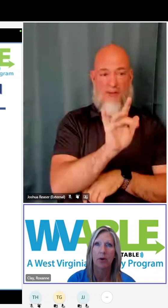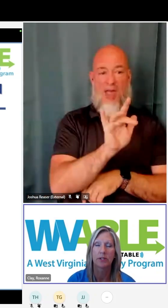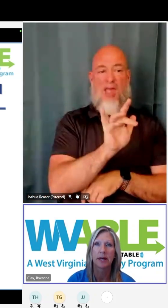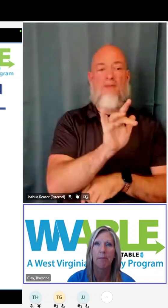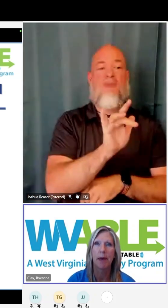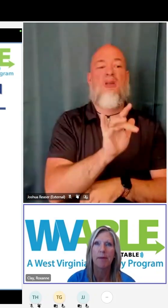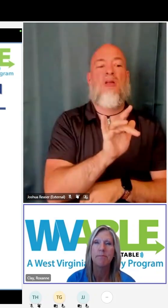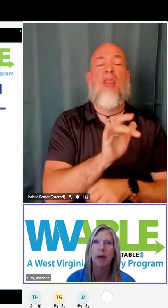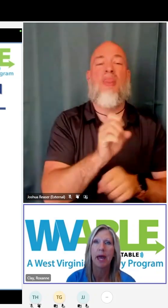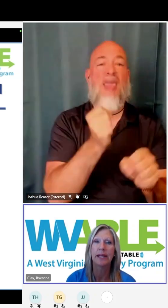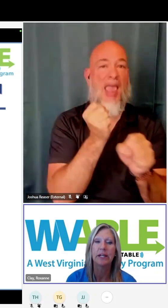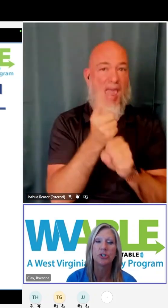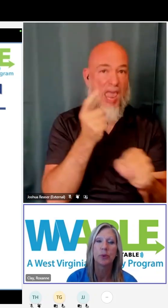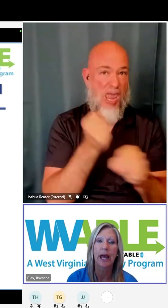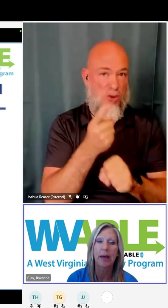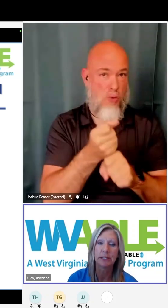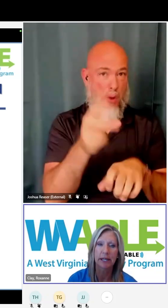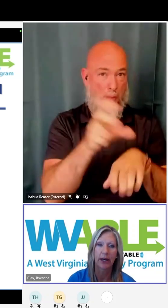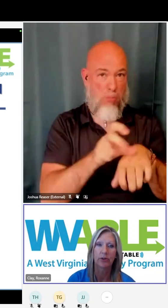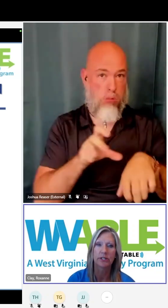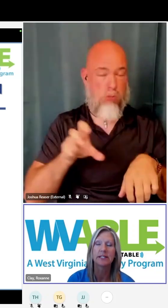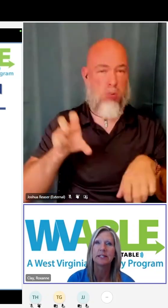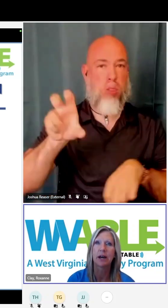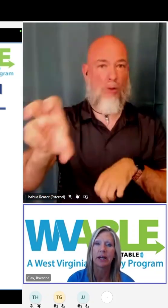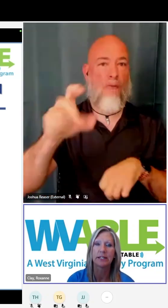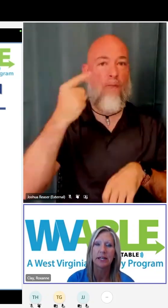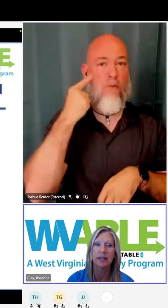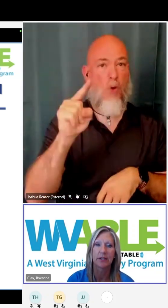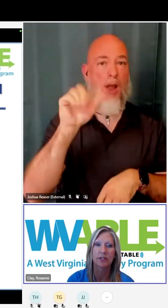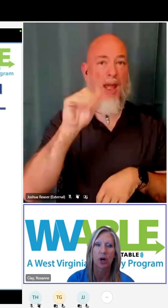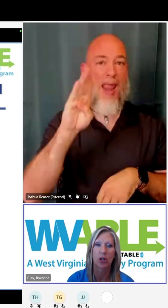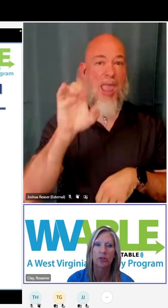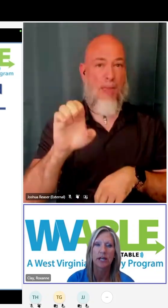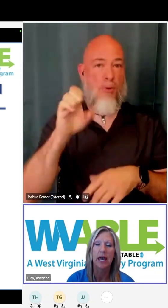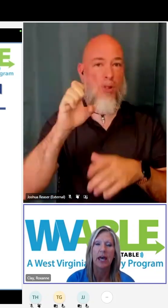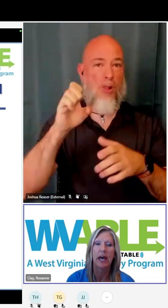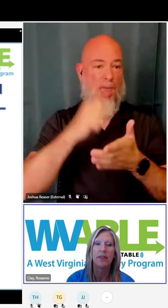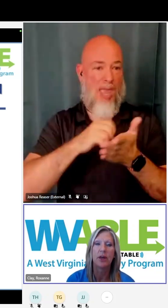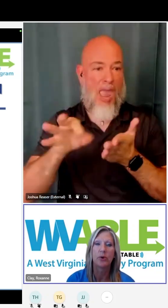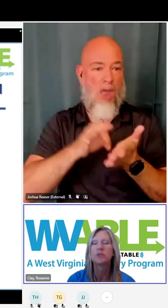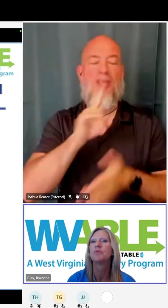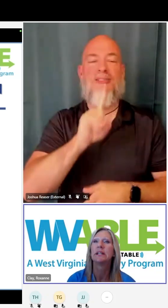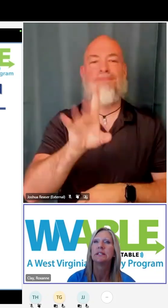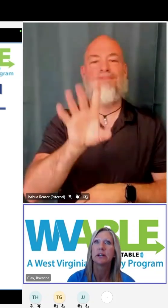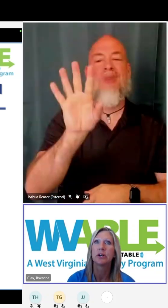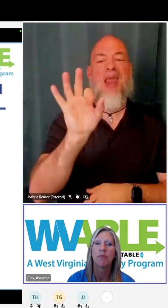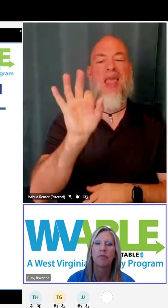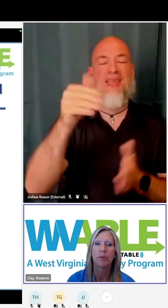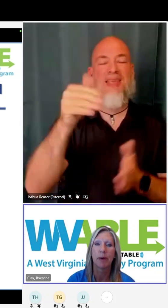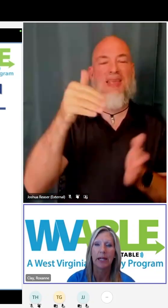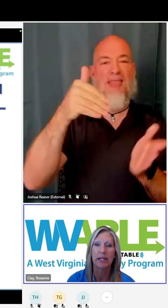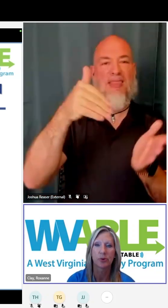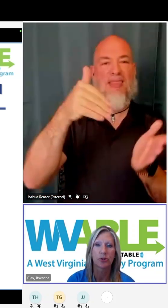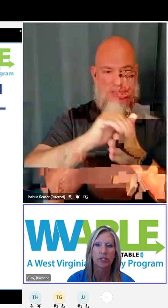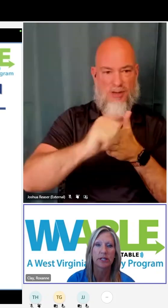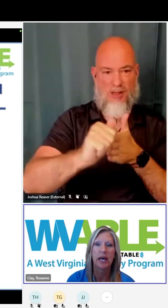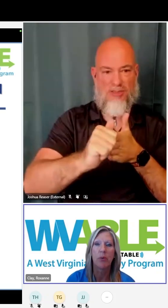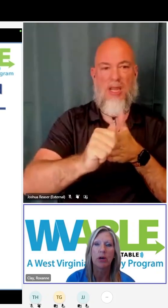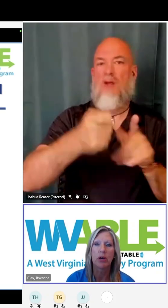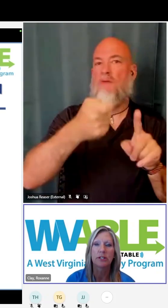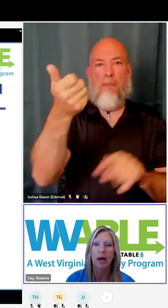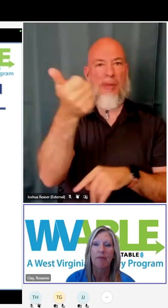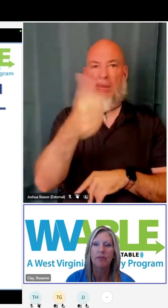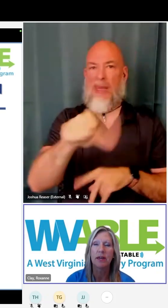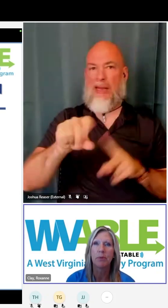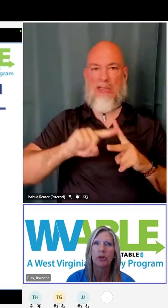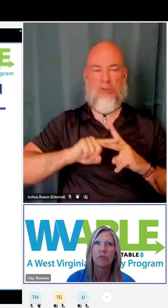contribution amount that may be made into an ABLE account is $19,000, and those funds can come from any source.